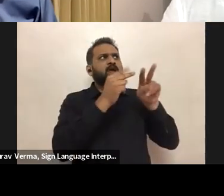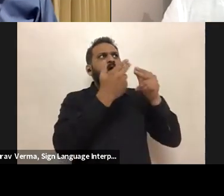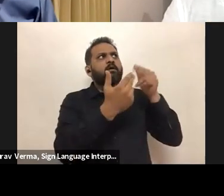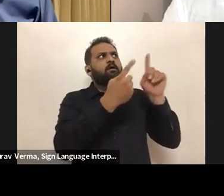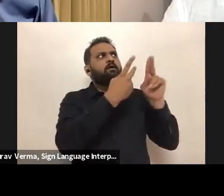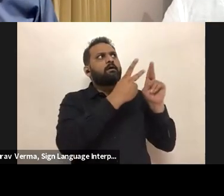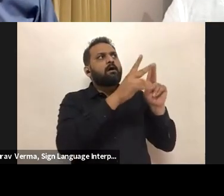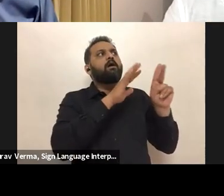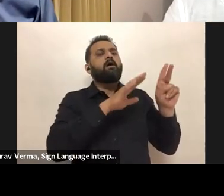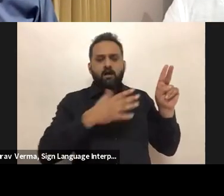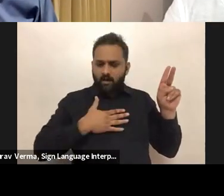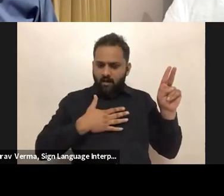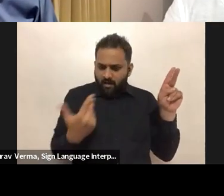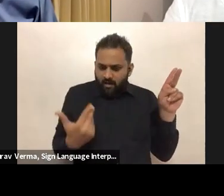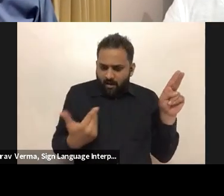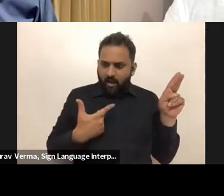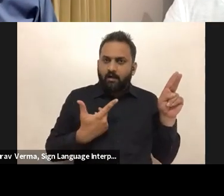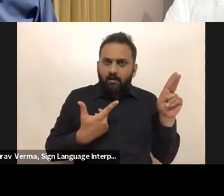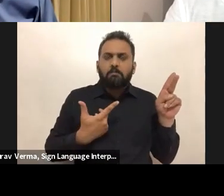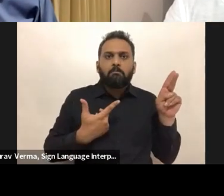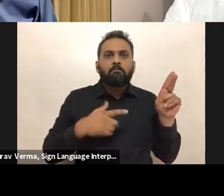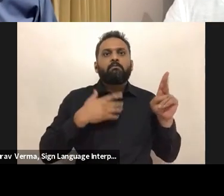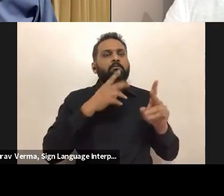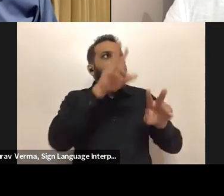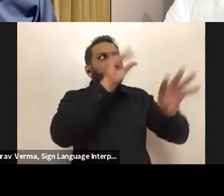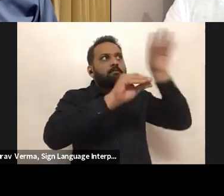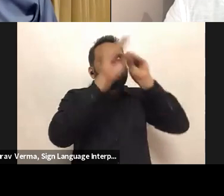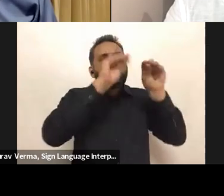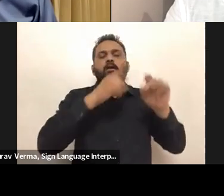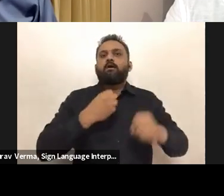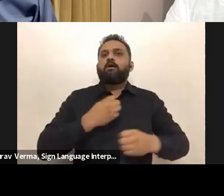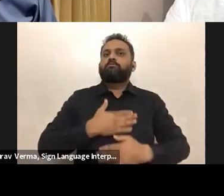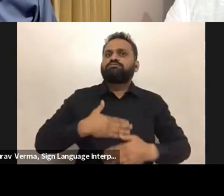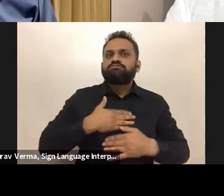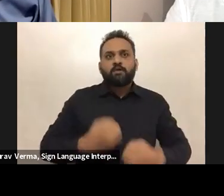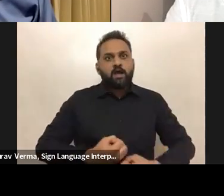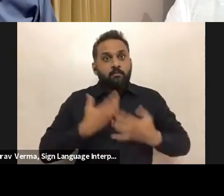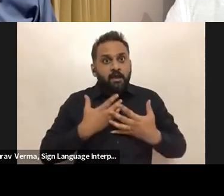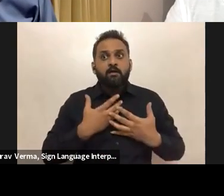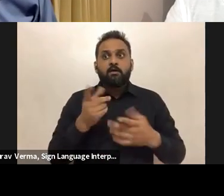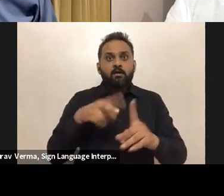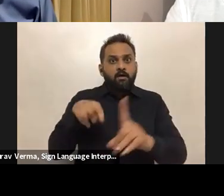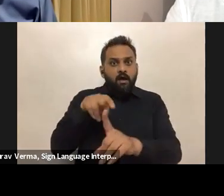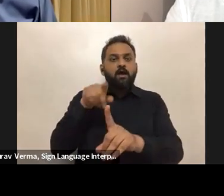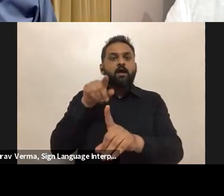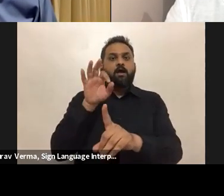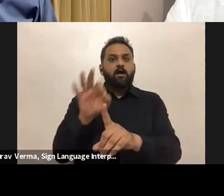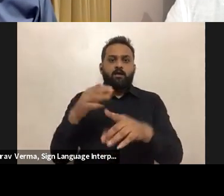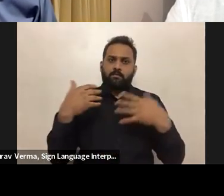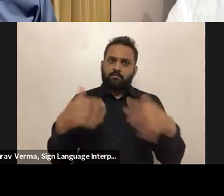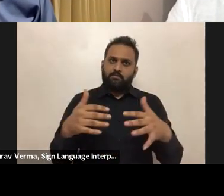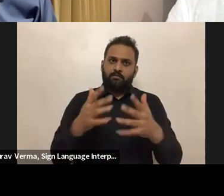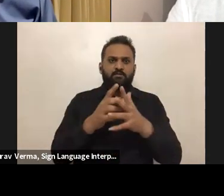celebrate ourselves by saying, if they can be happy, so can we. I think there is so much of